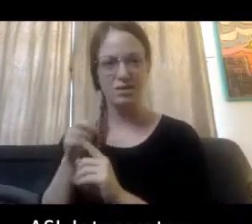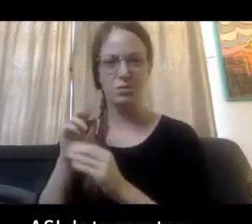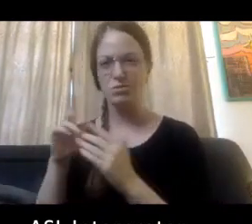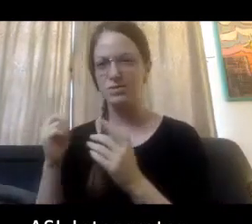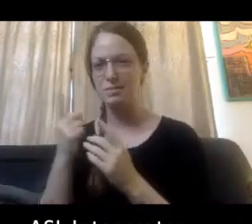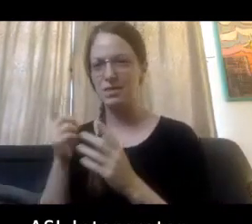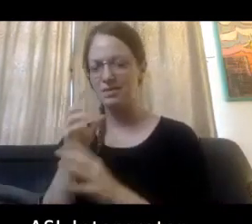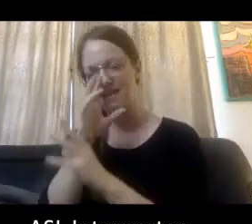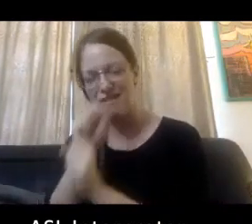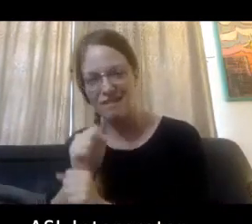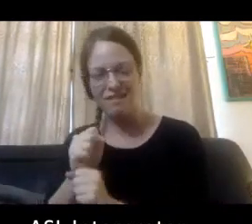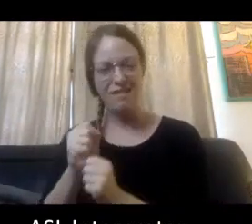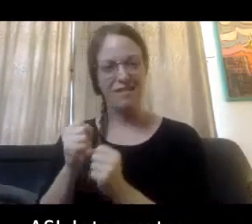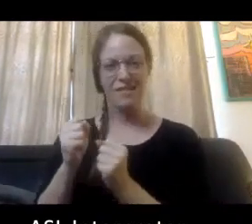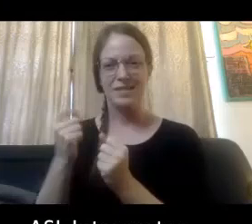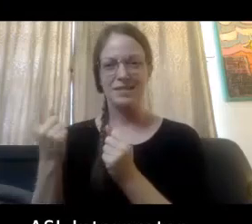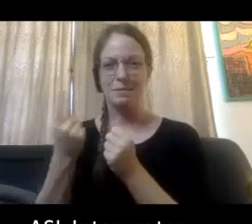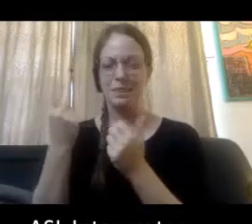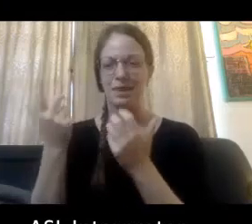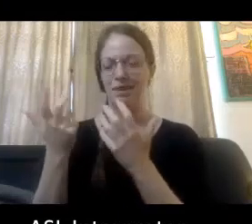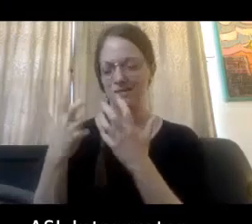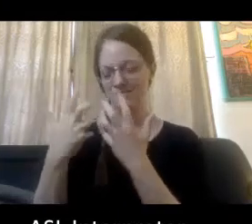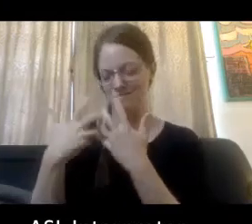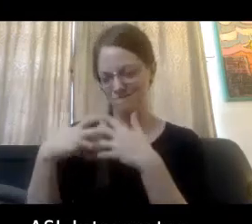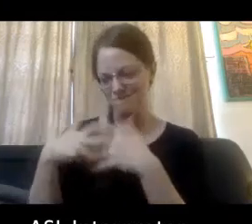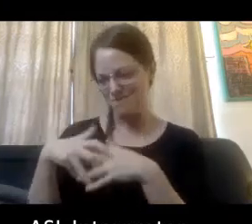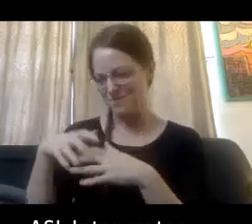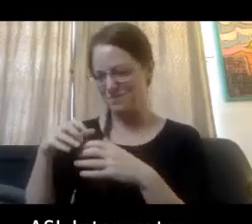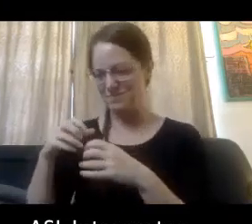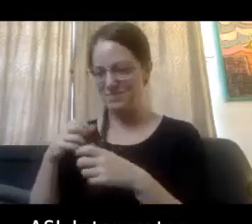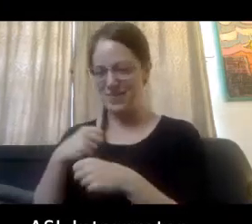dynamic mechanics. That would be my tip.